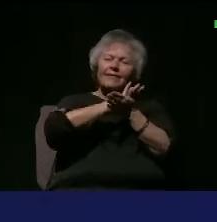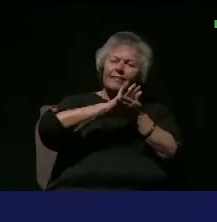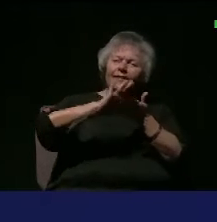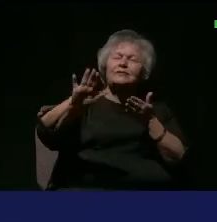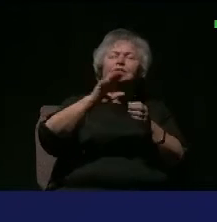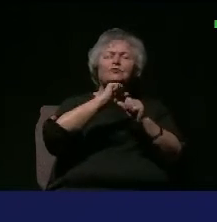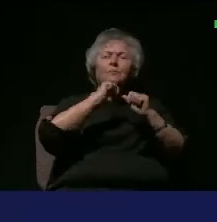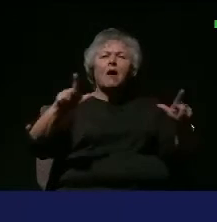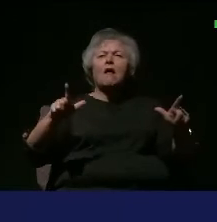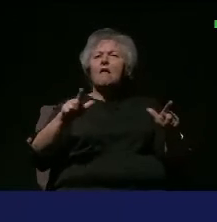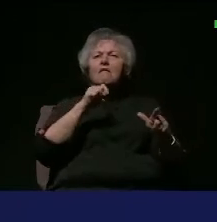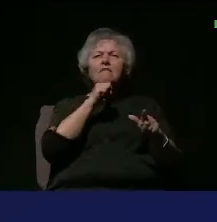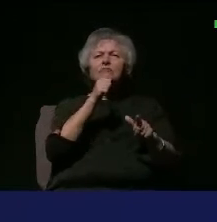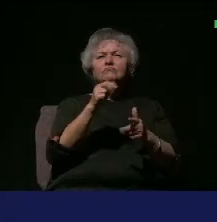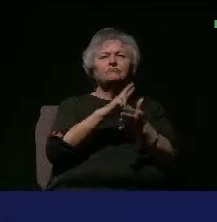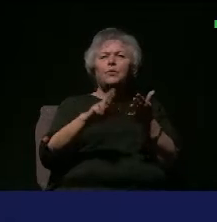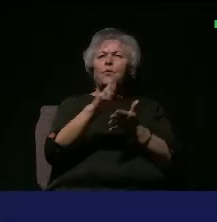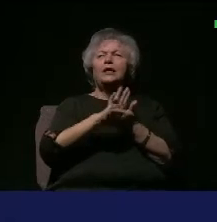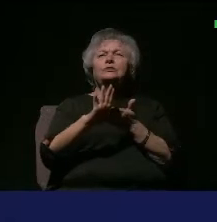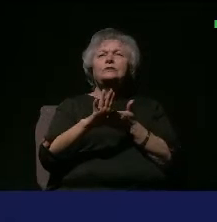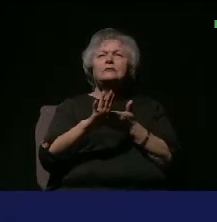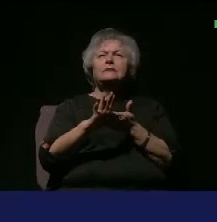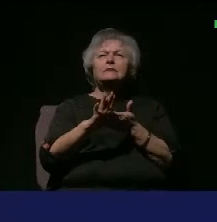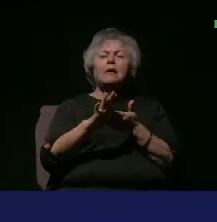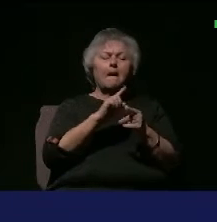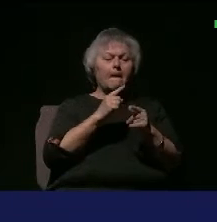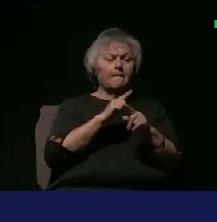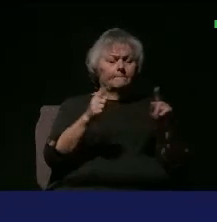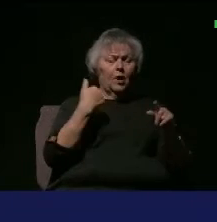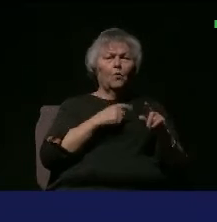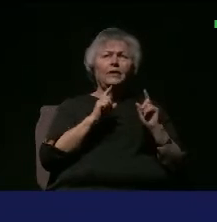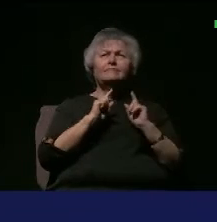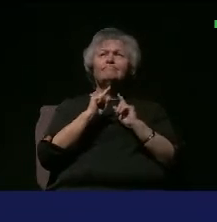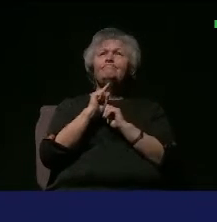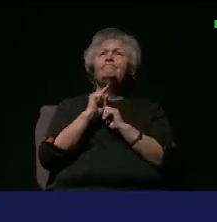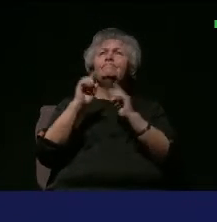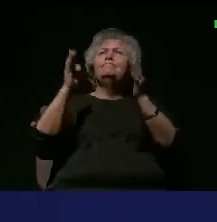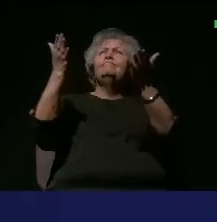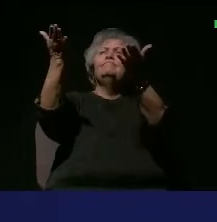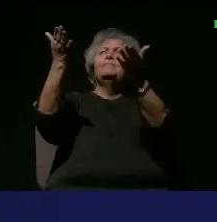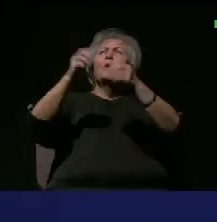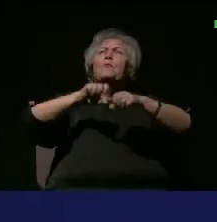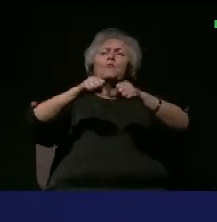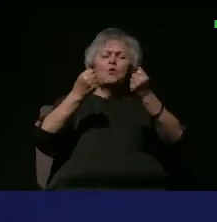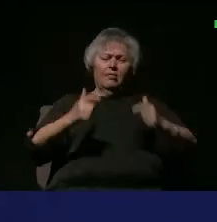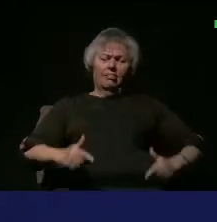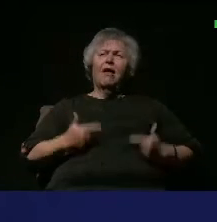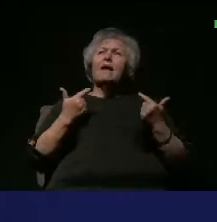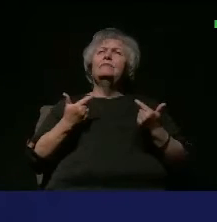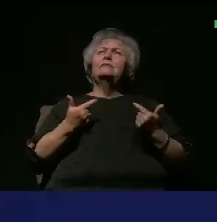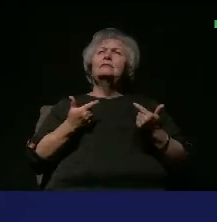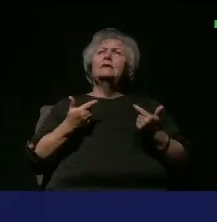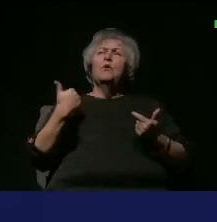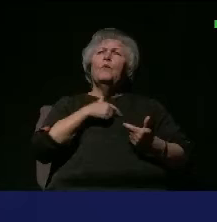He'll make us clean. But we have to come to Him broken, not full of ourselves, empty, so that He can fill us with